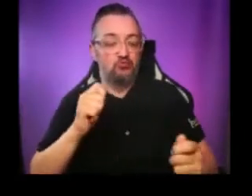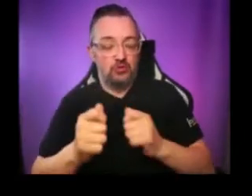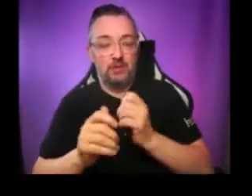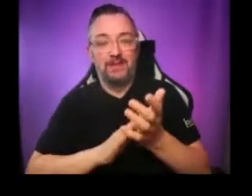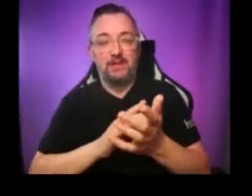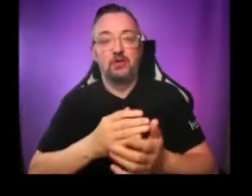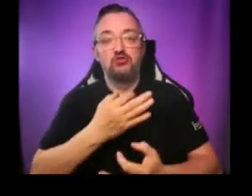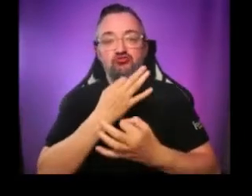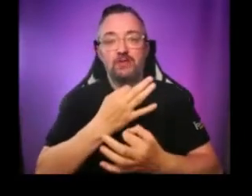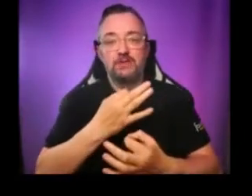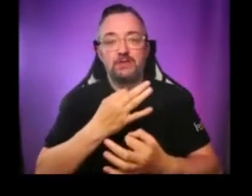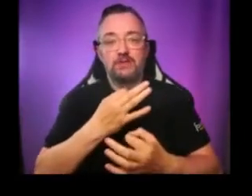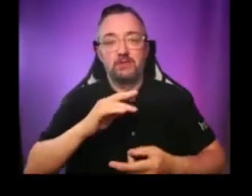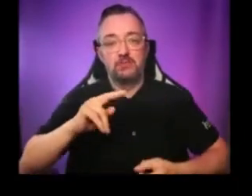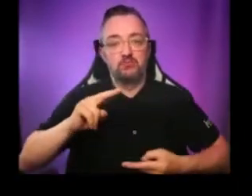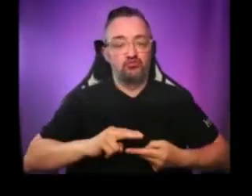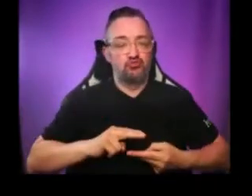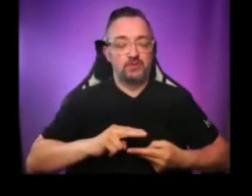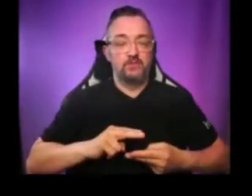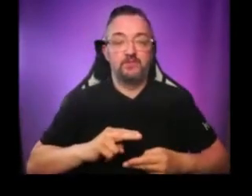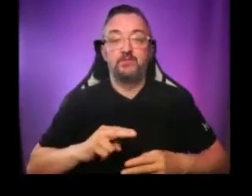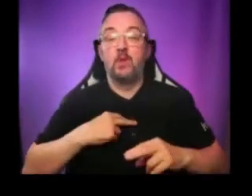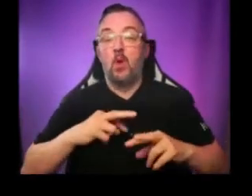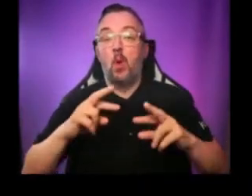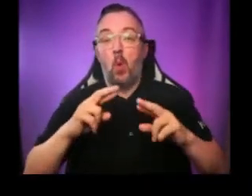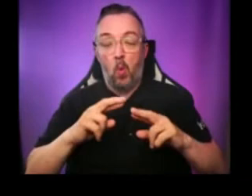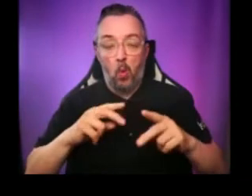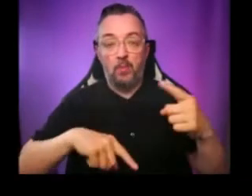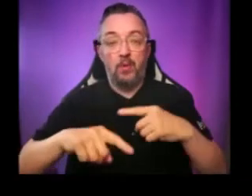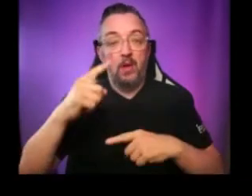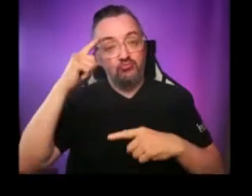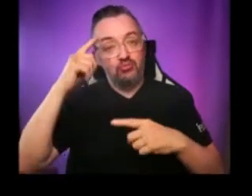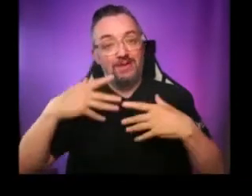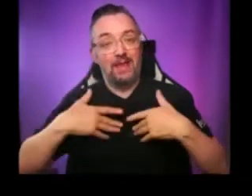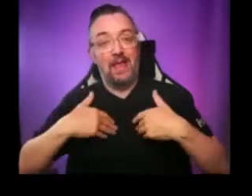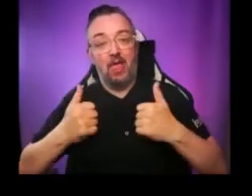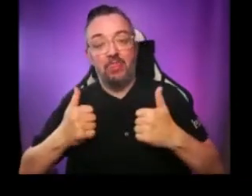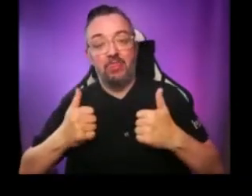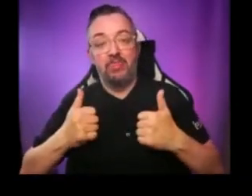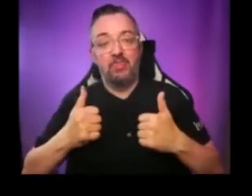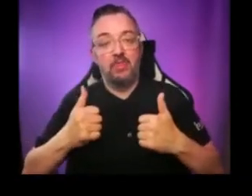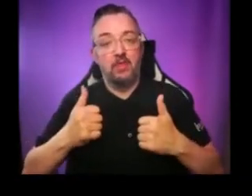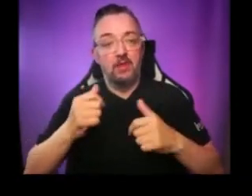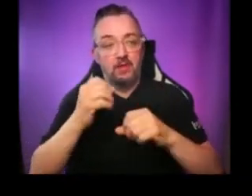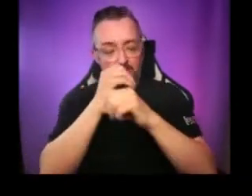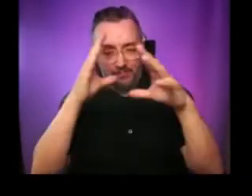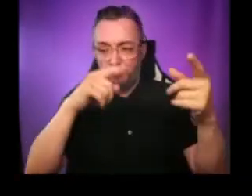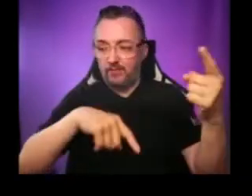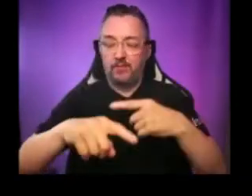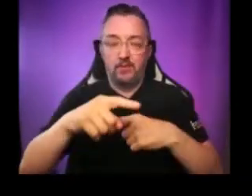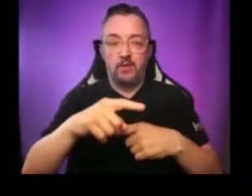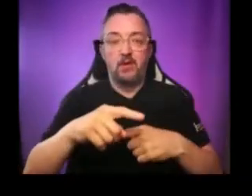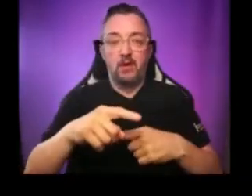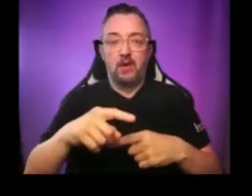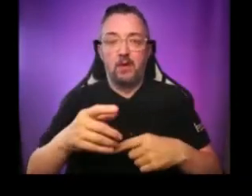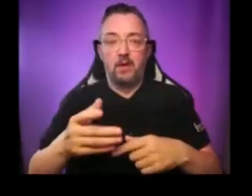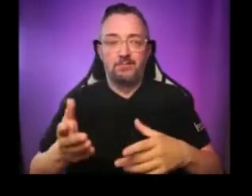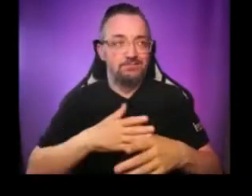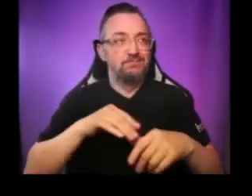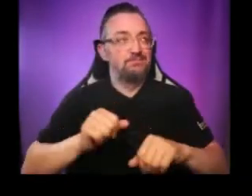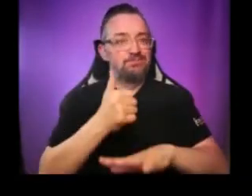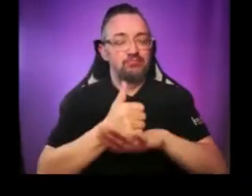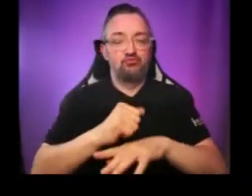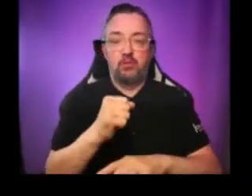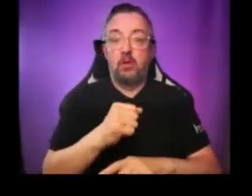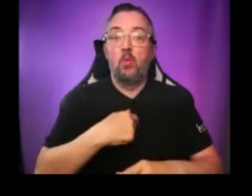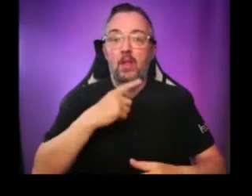risk of disease. We hope to bring that brain health mindset to life in Scotland, and I'll share with you now how we